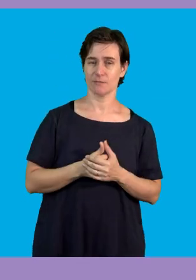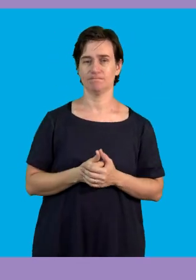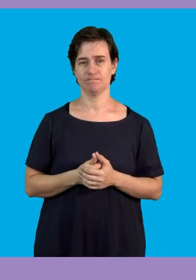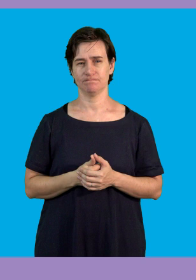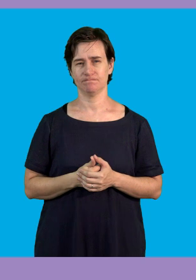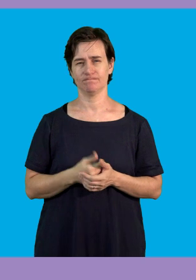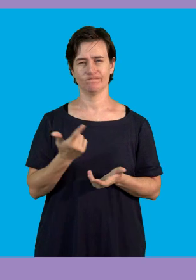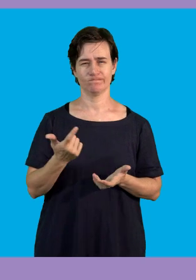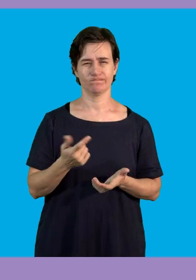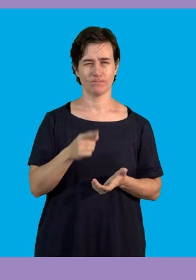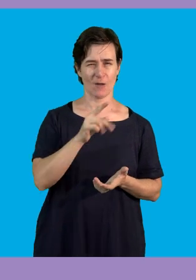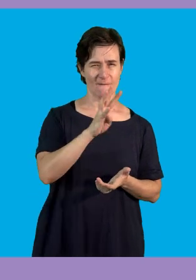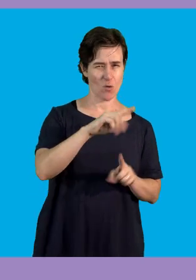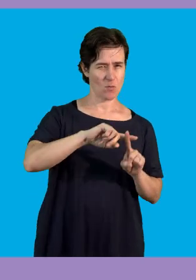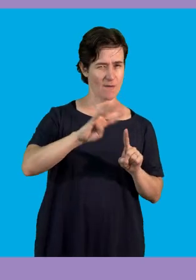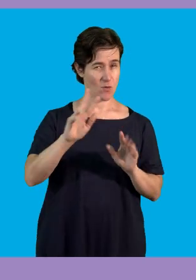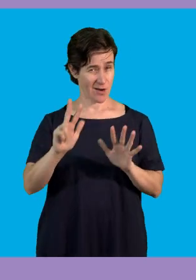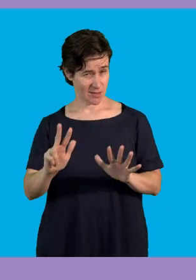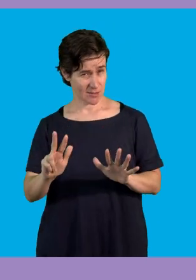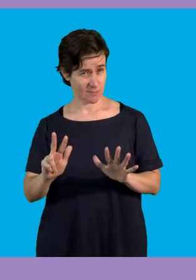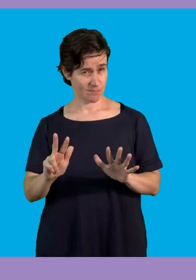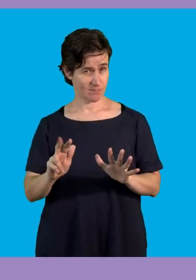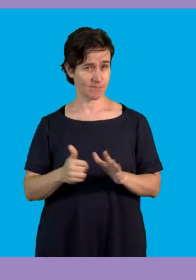4 plus 4 is 8.